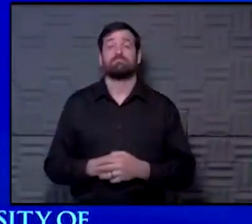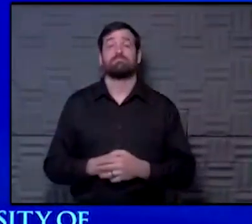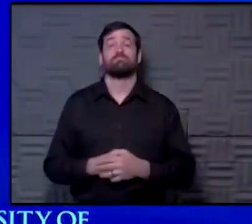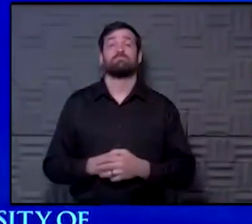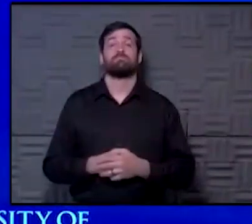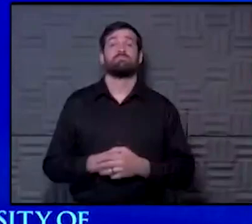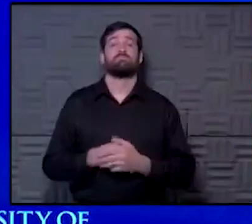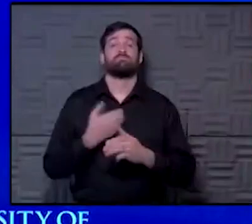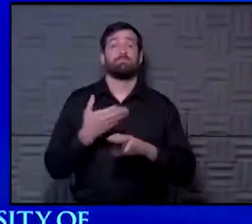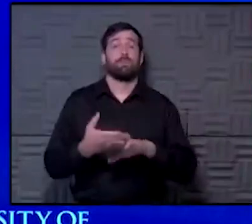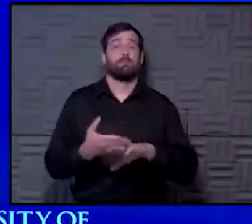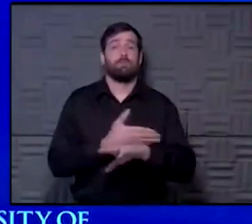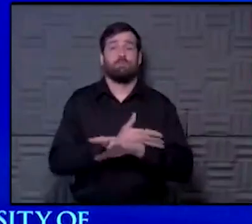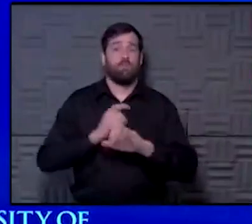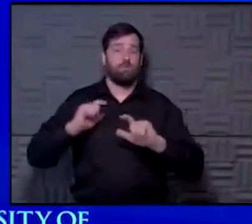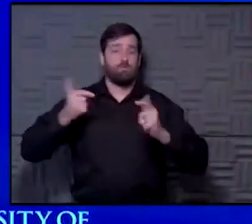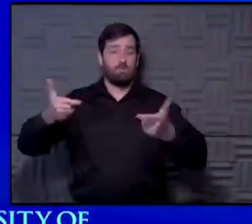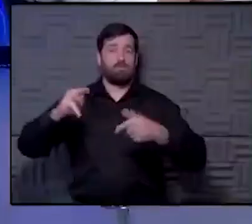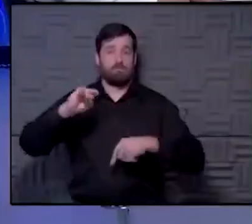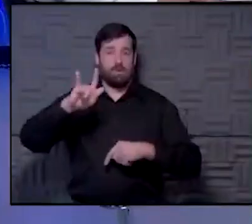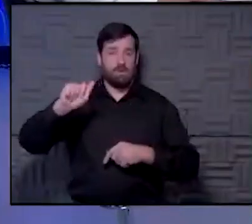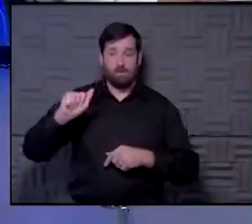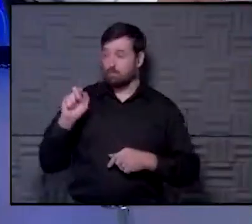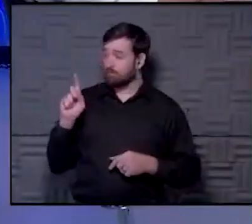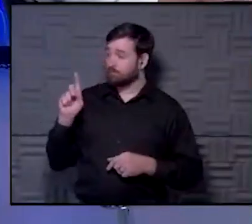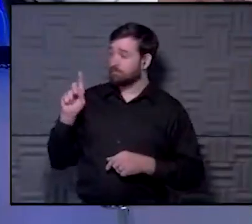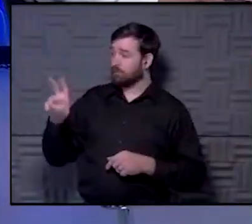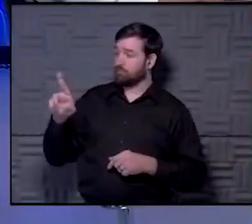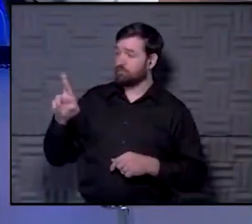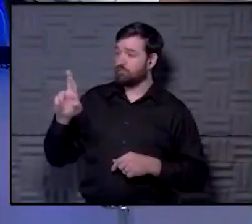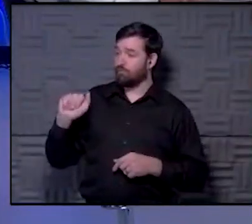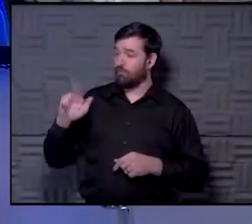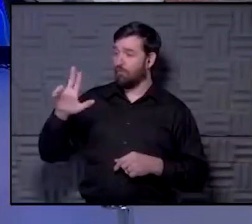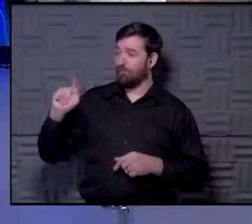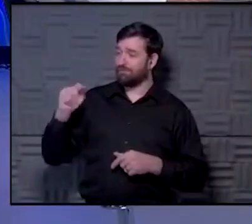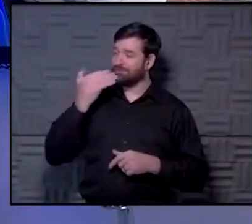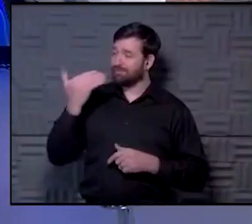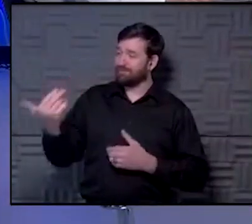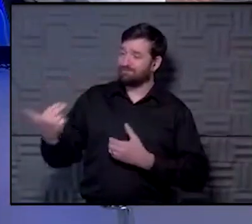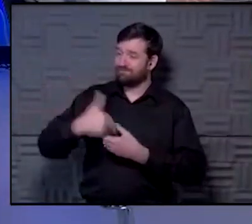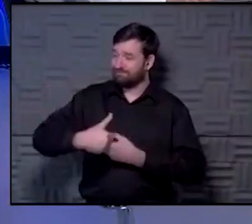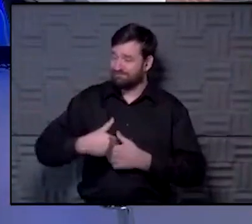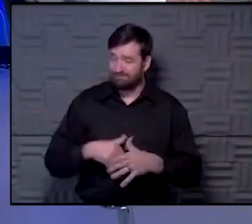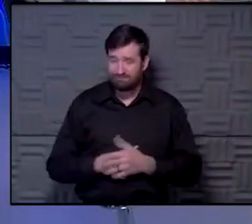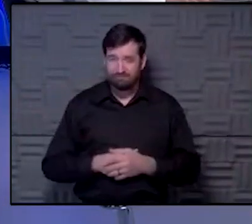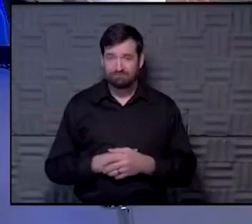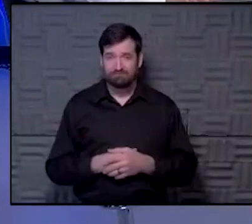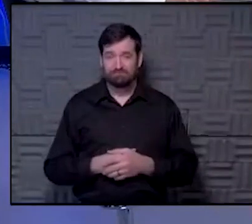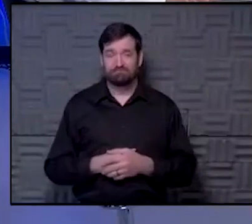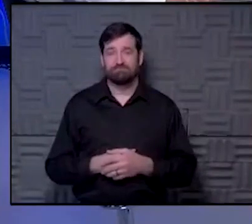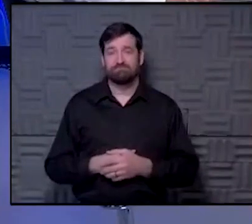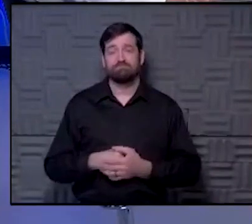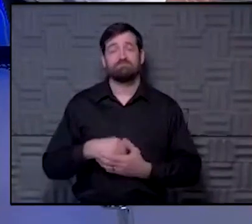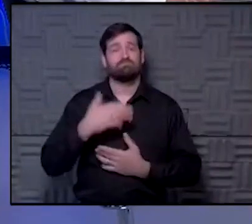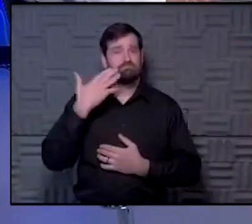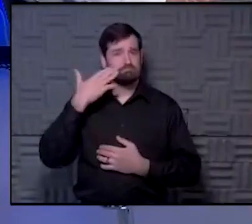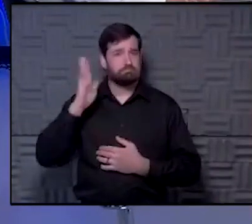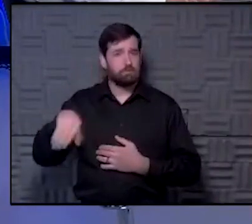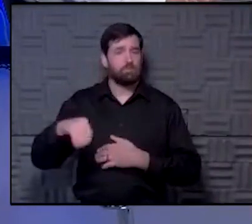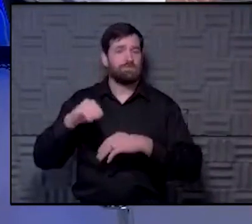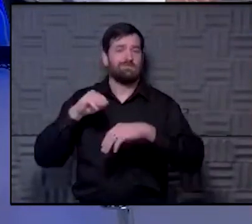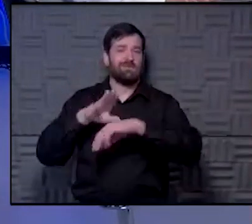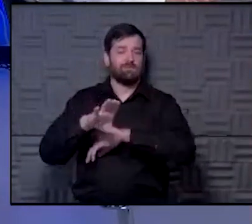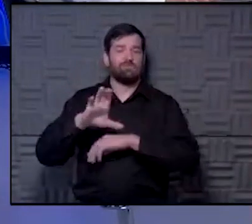Before we get to reporter questions this morning, Dr. Ault, thanks for joining us. Thank you. I know that the advisory committee,